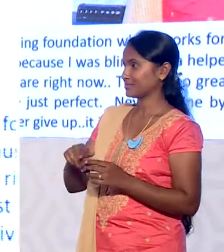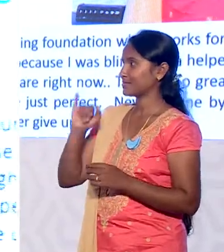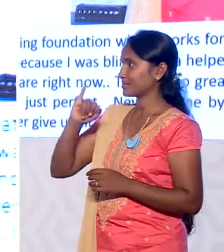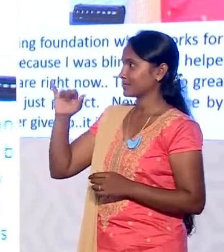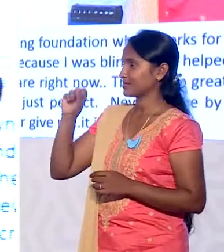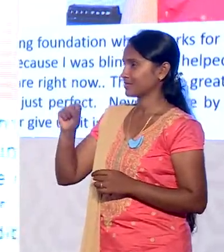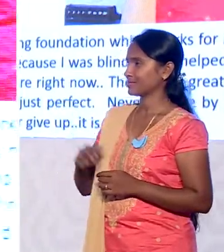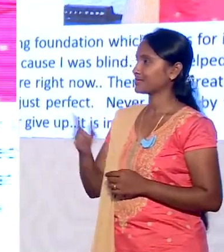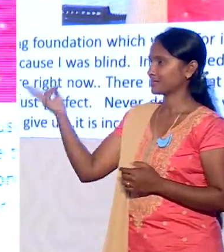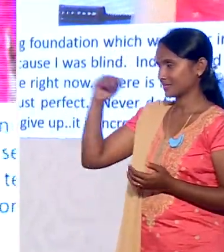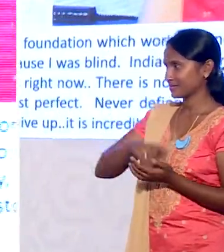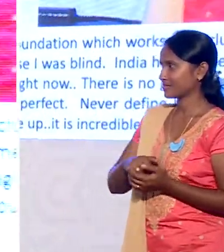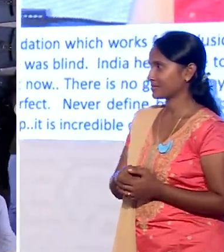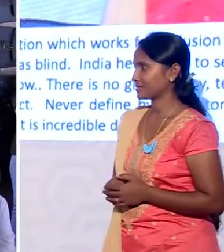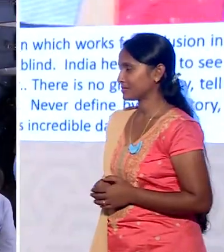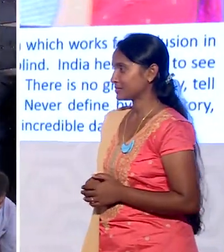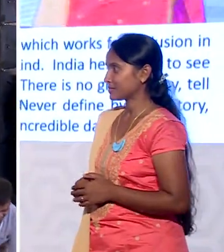I'm coming back.